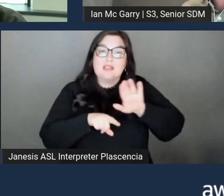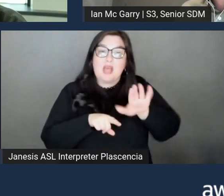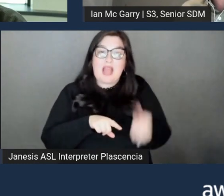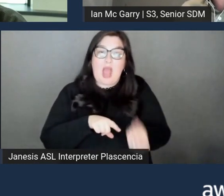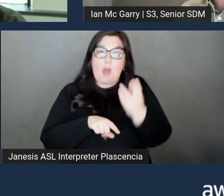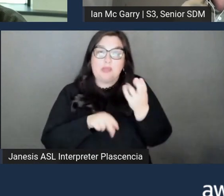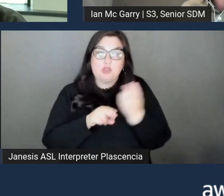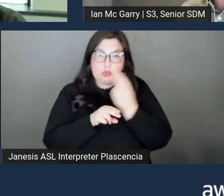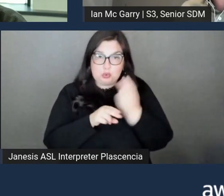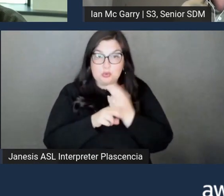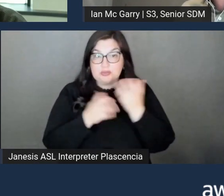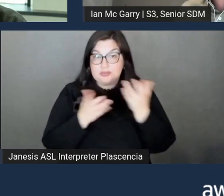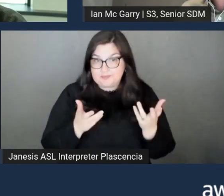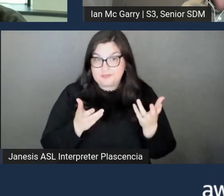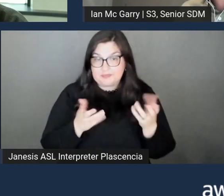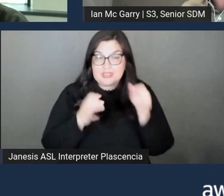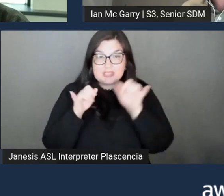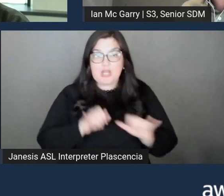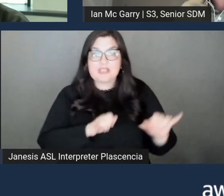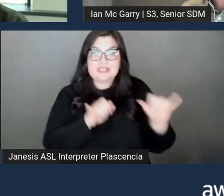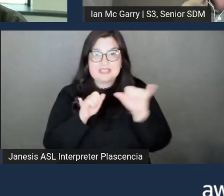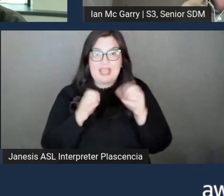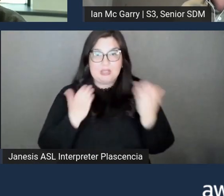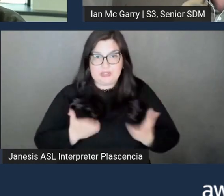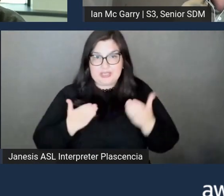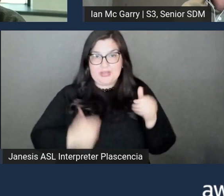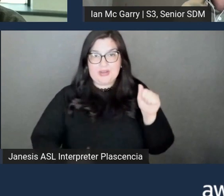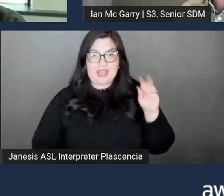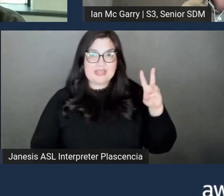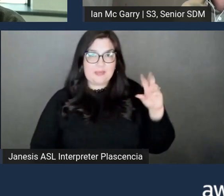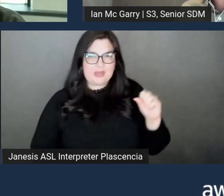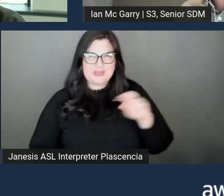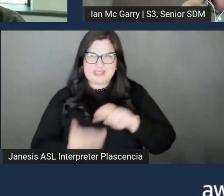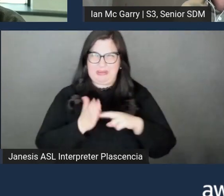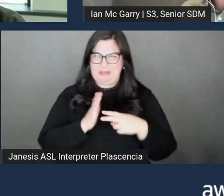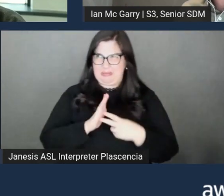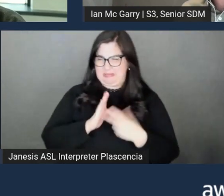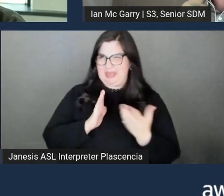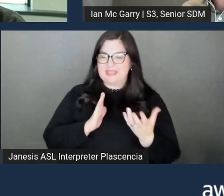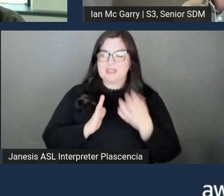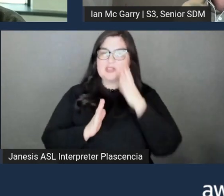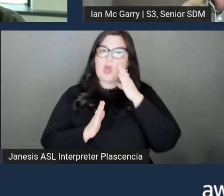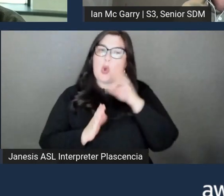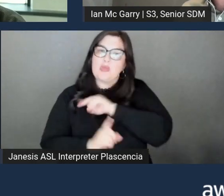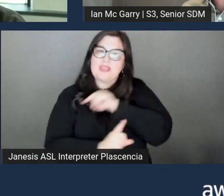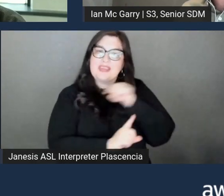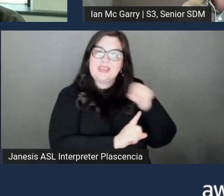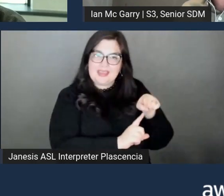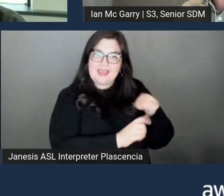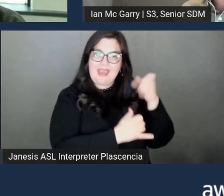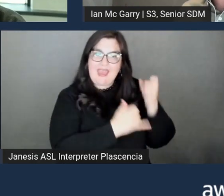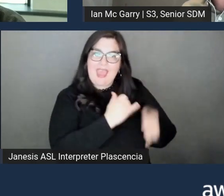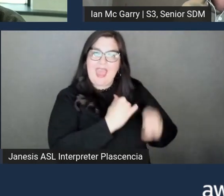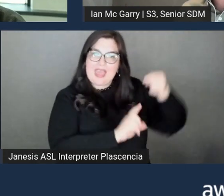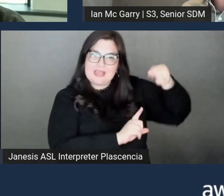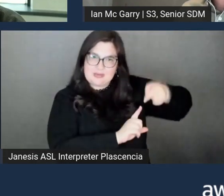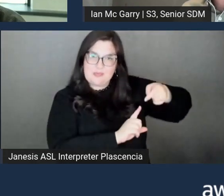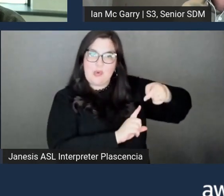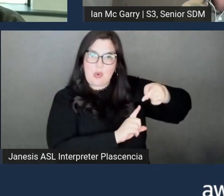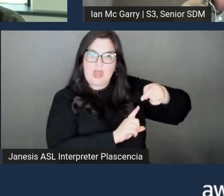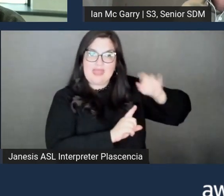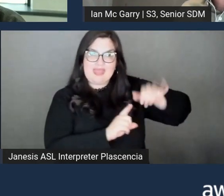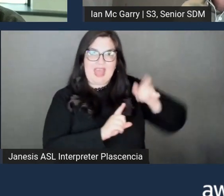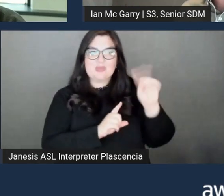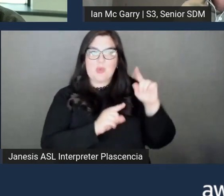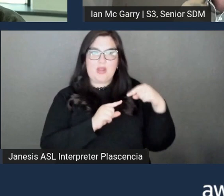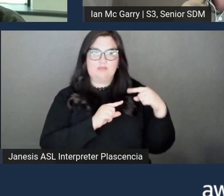of our standard here at AWS. And what I mean by that is the endpoint itself is really where we have the meter running. So